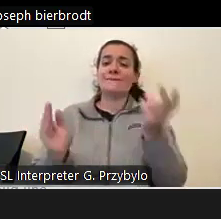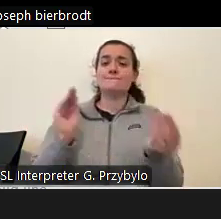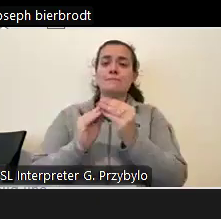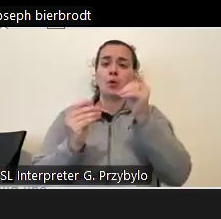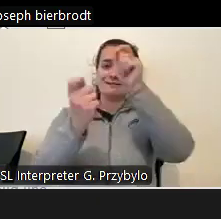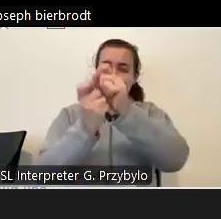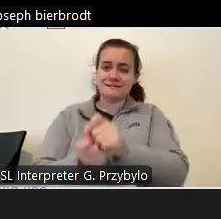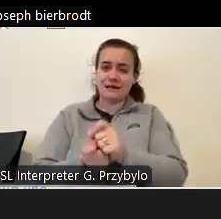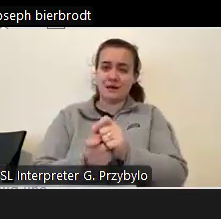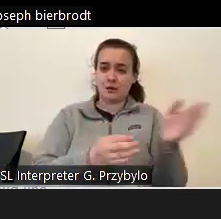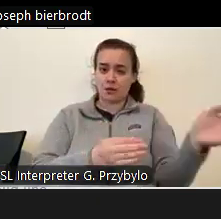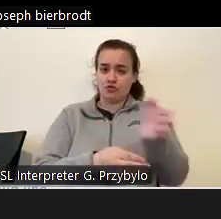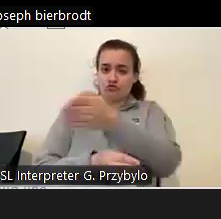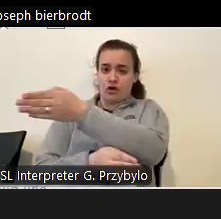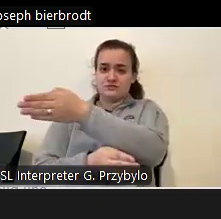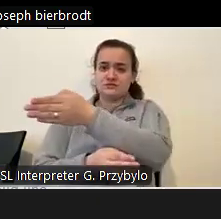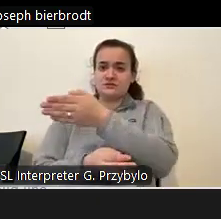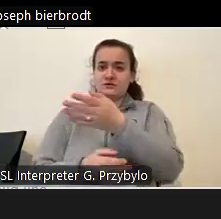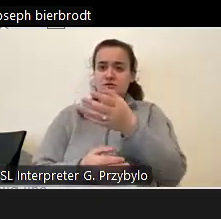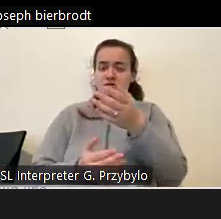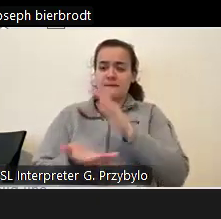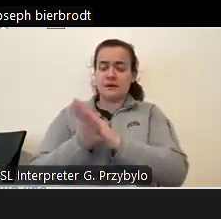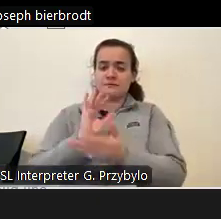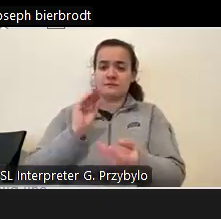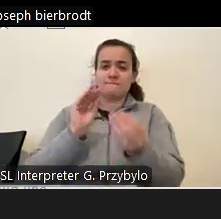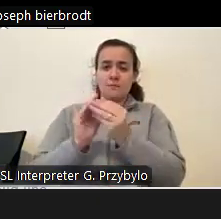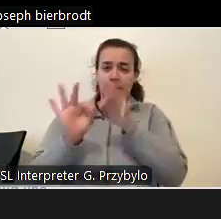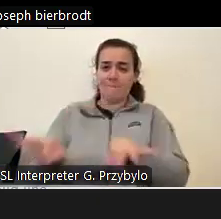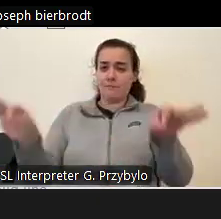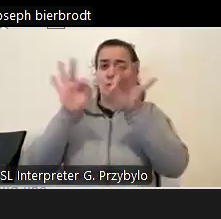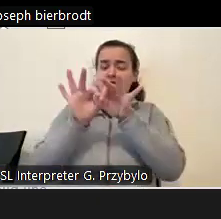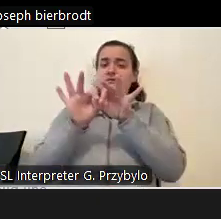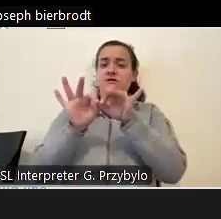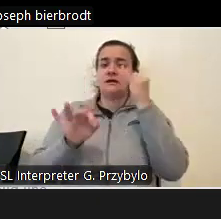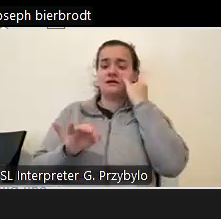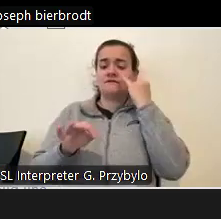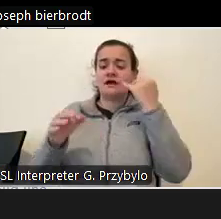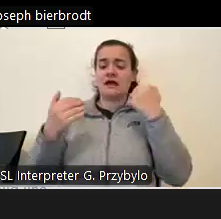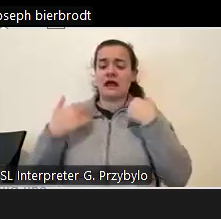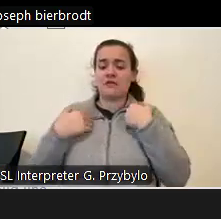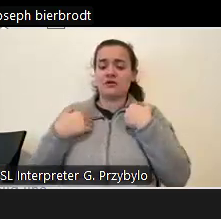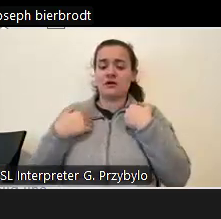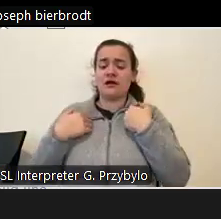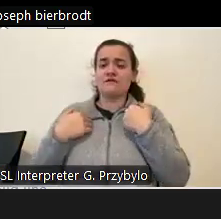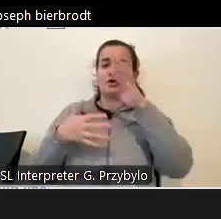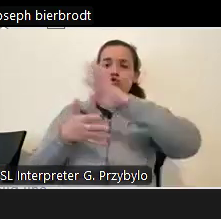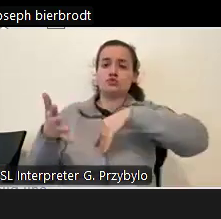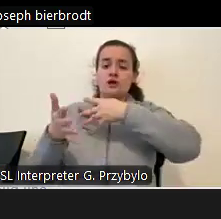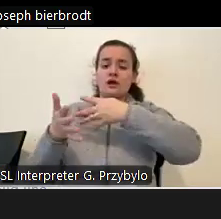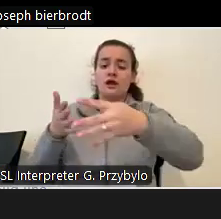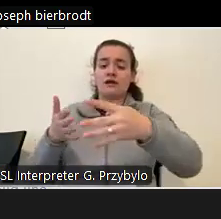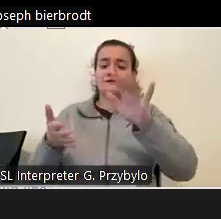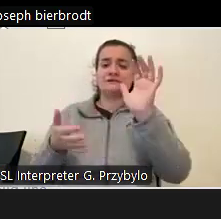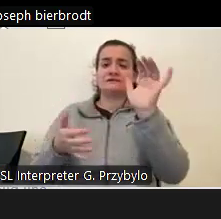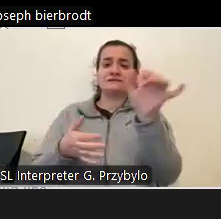all the way across. And this becomes even more important if I were to have a graph similar to the